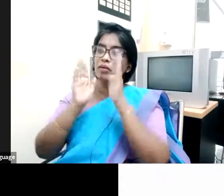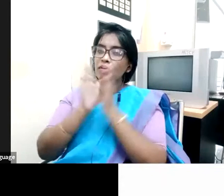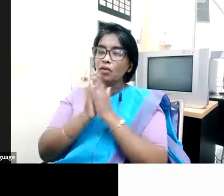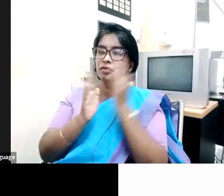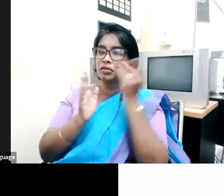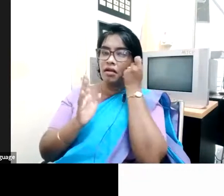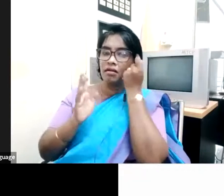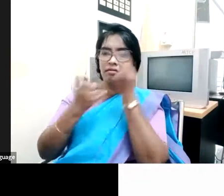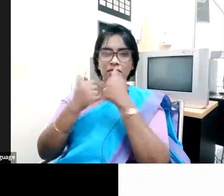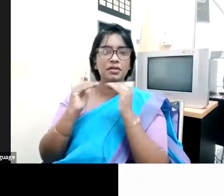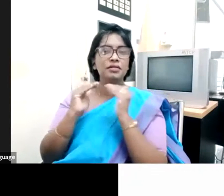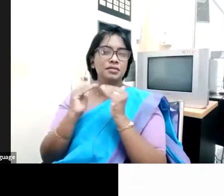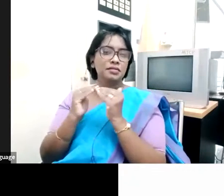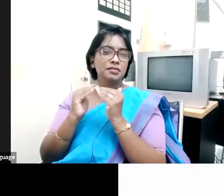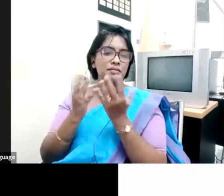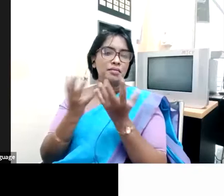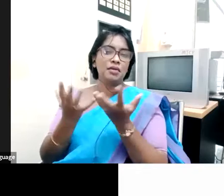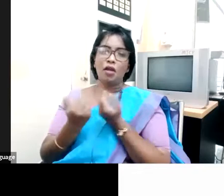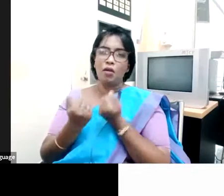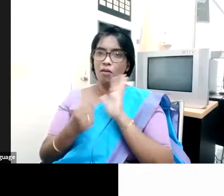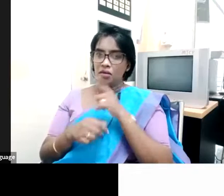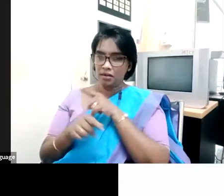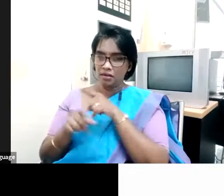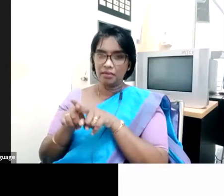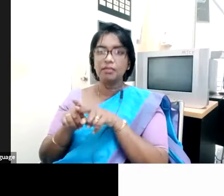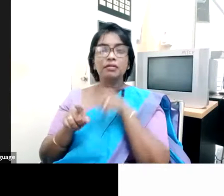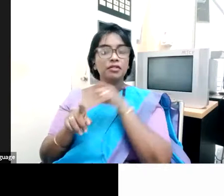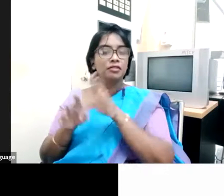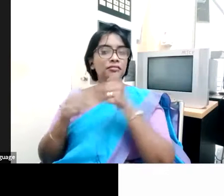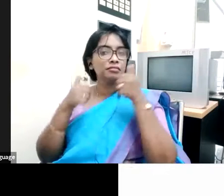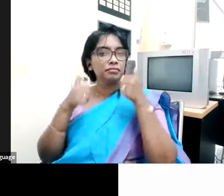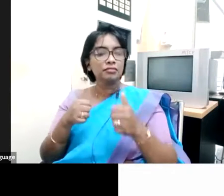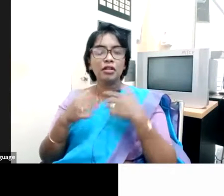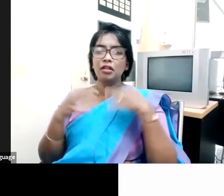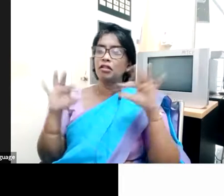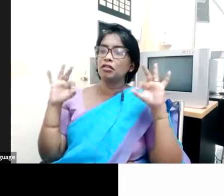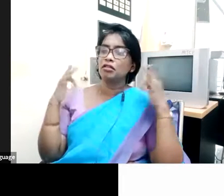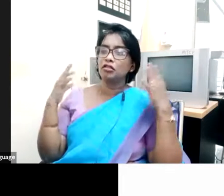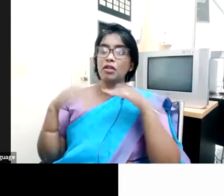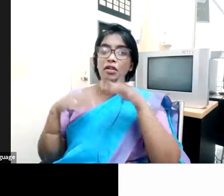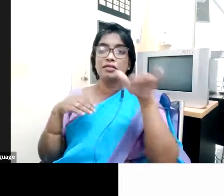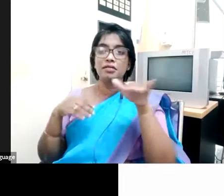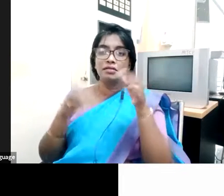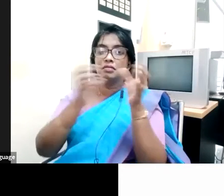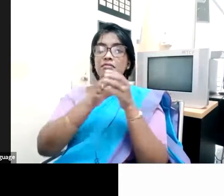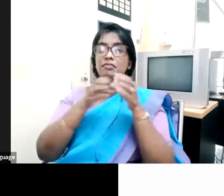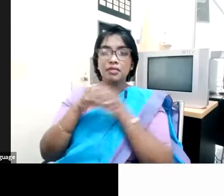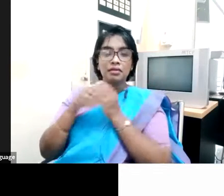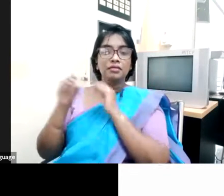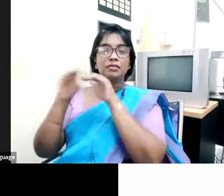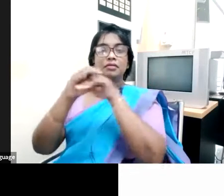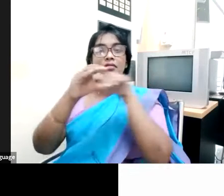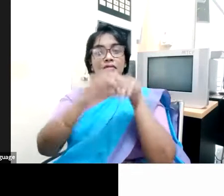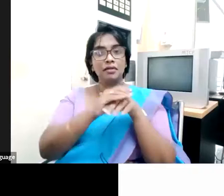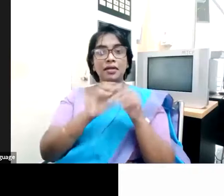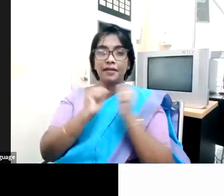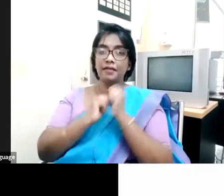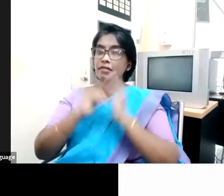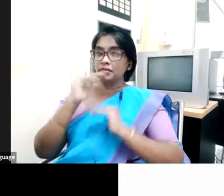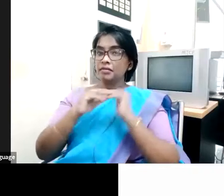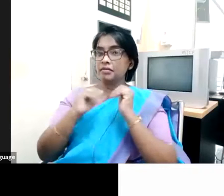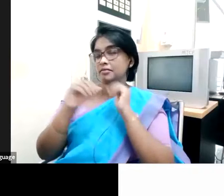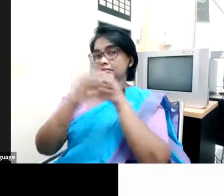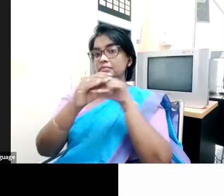and engaging the vulnerable communities, such as people with disabilities or migrants and children, is